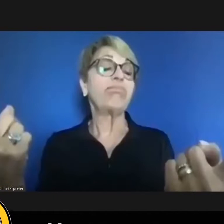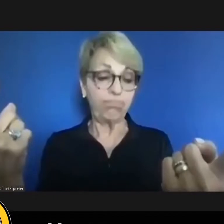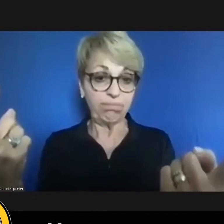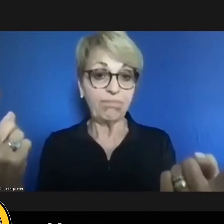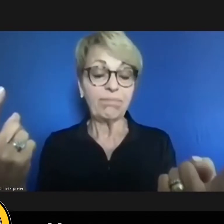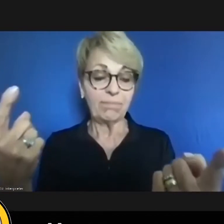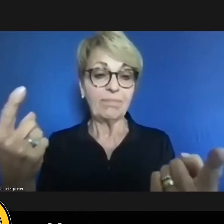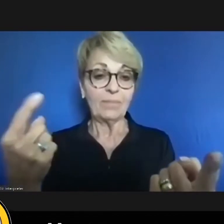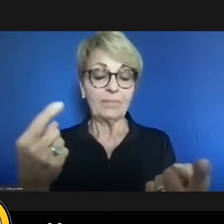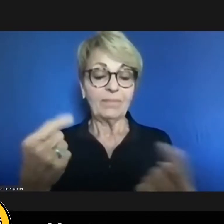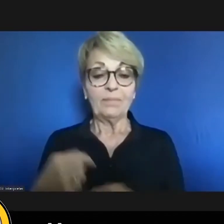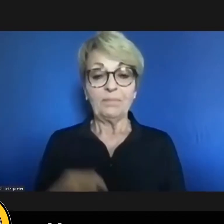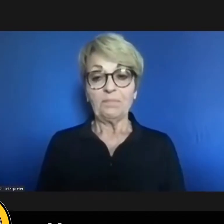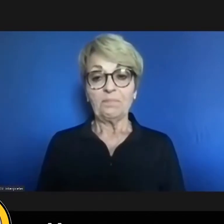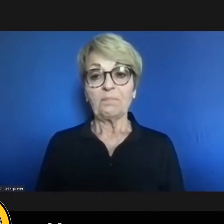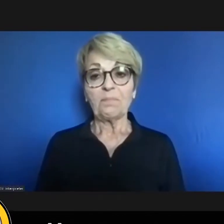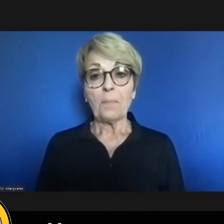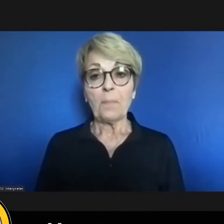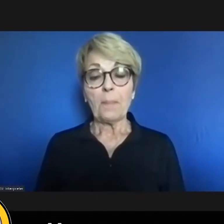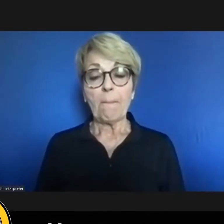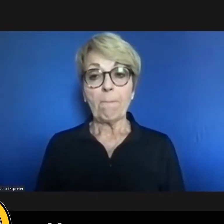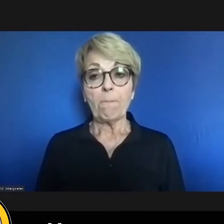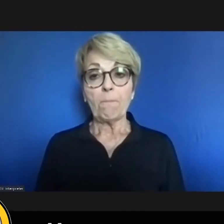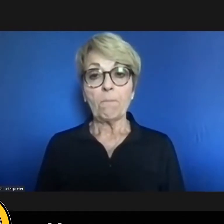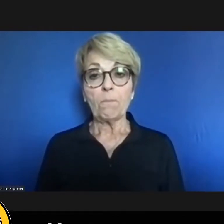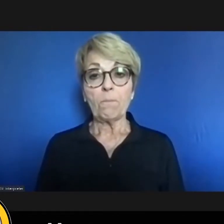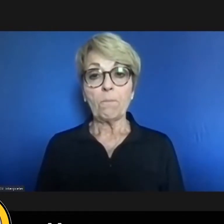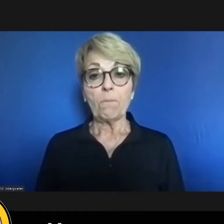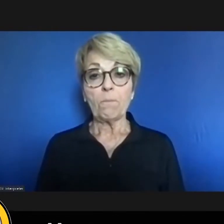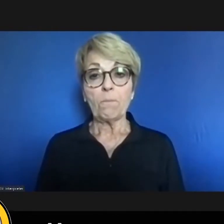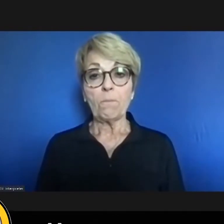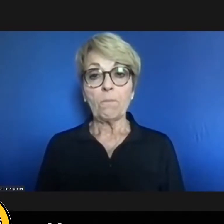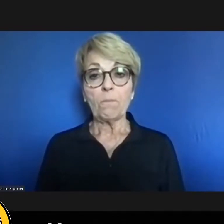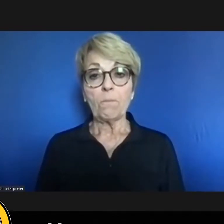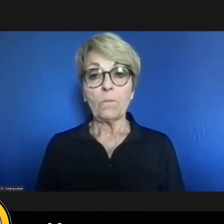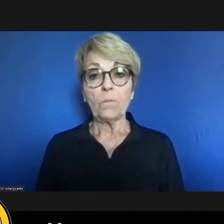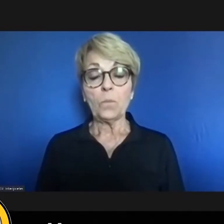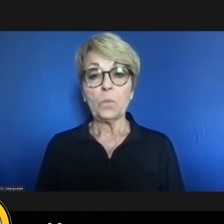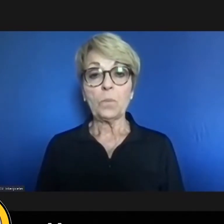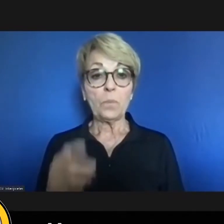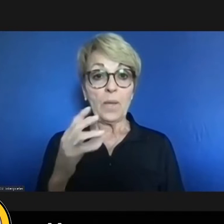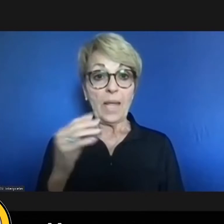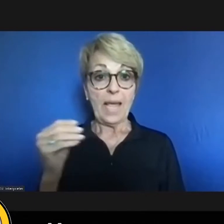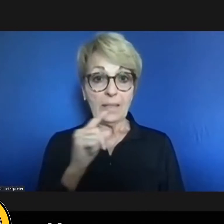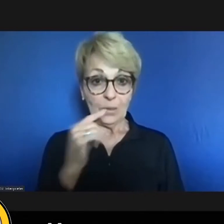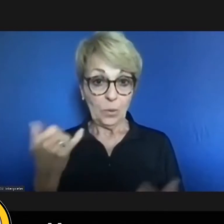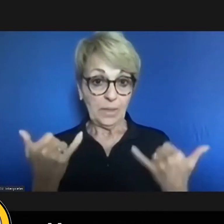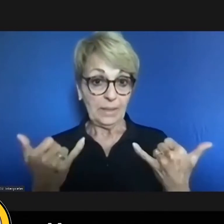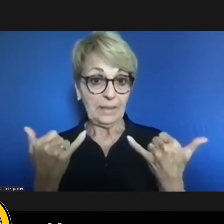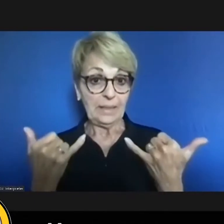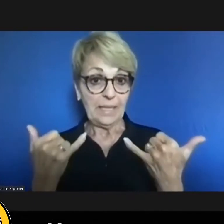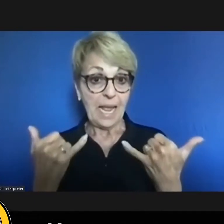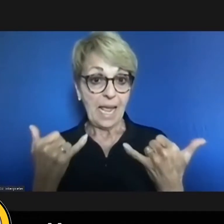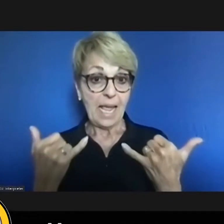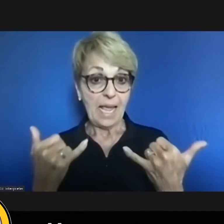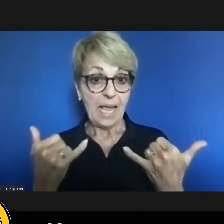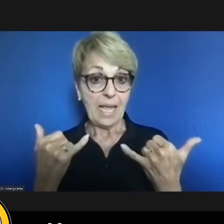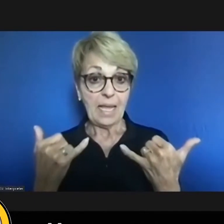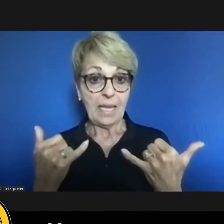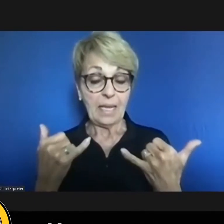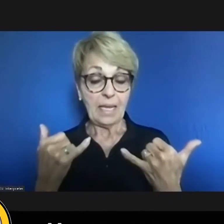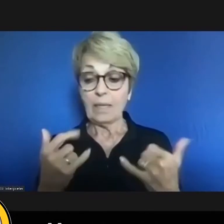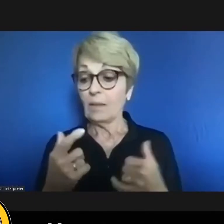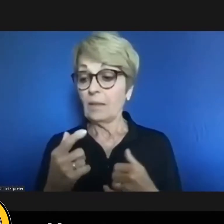been in existence. And certainly today, as Barb mentioned,